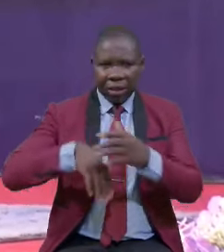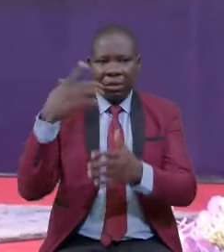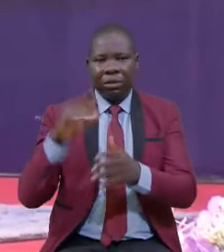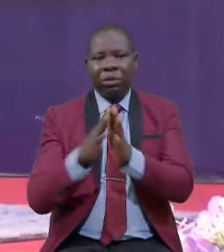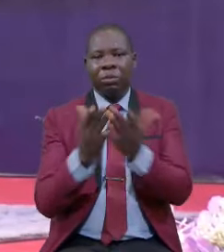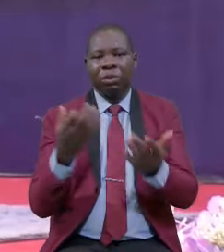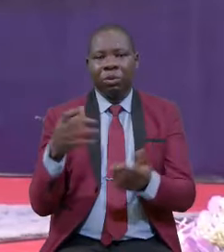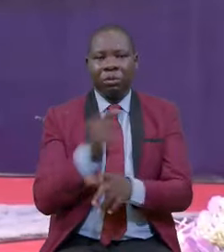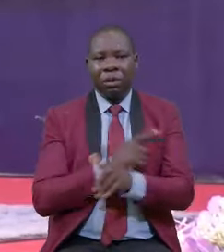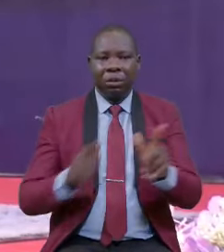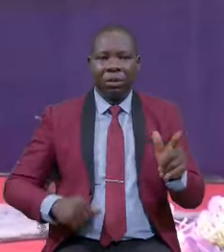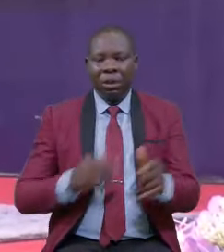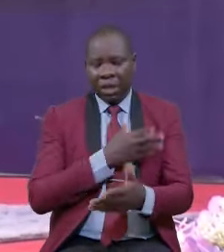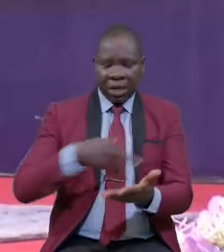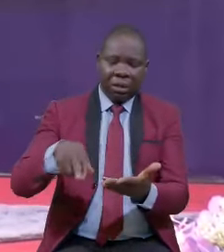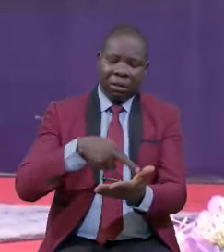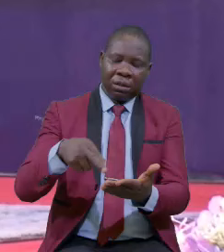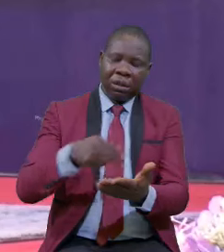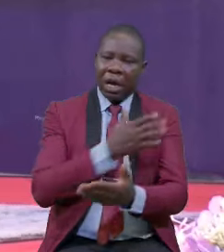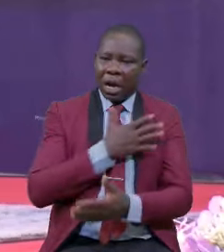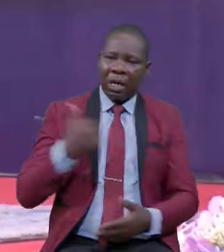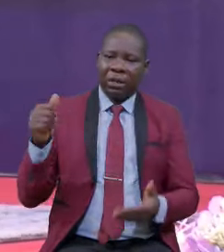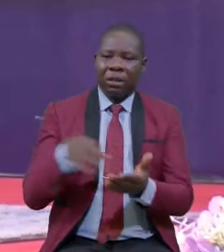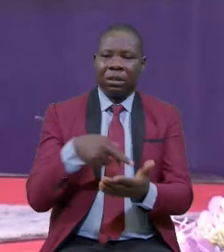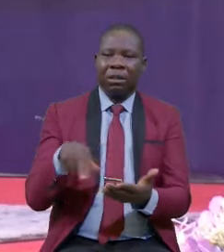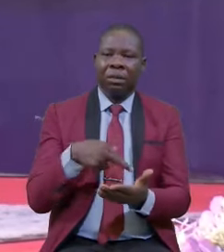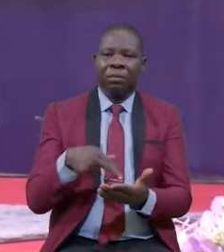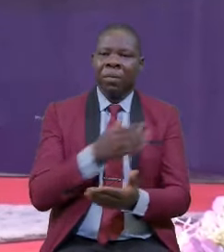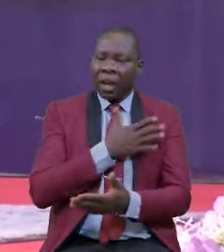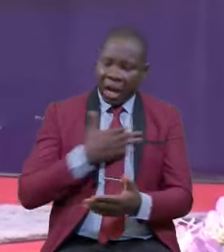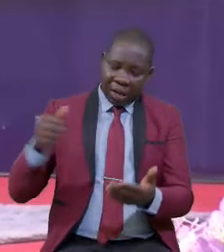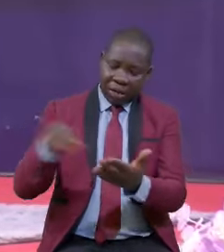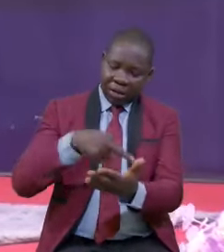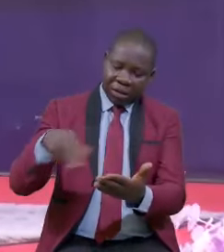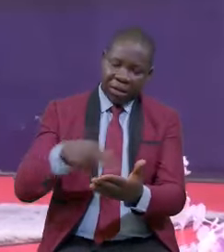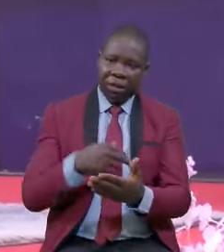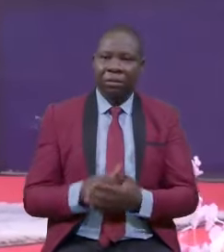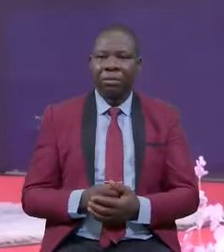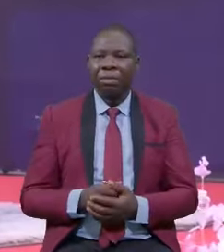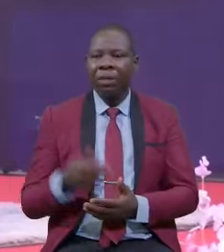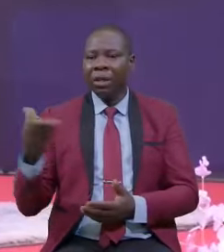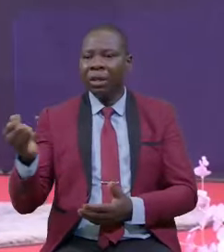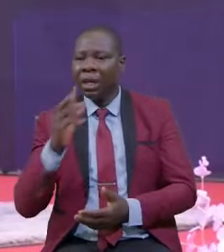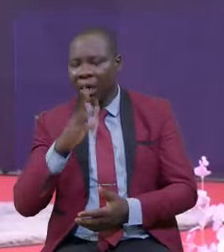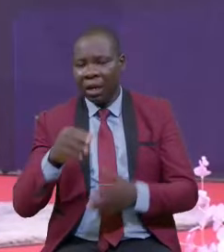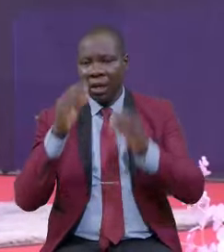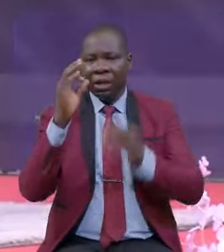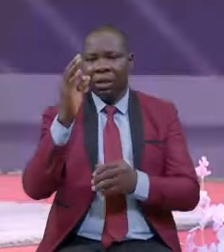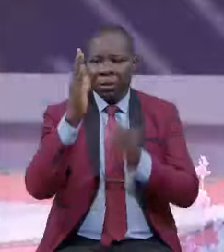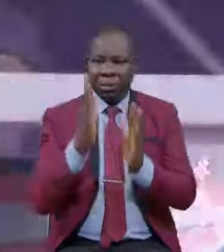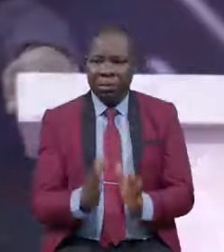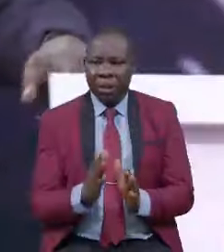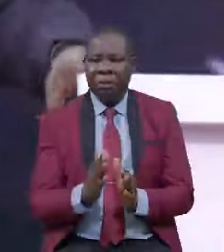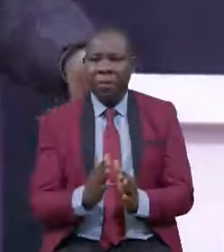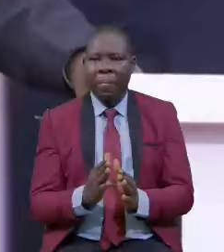read, and read, and read. There are preachers who only, you know, open the